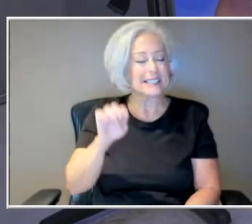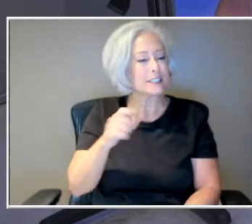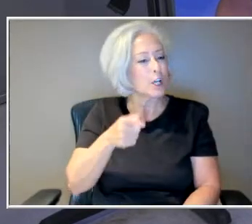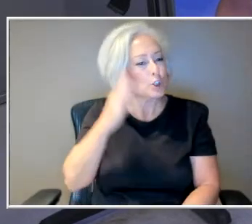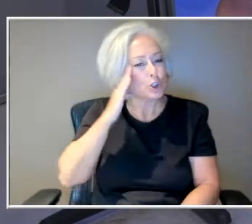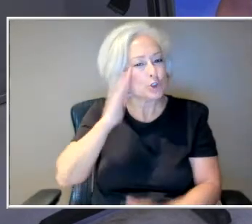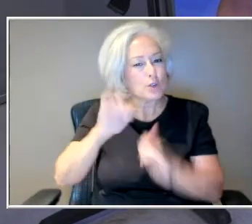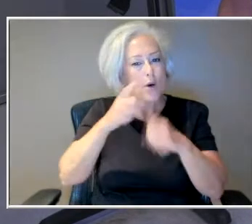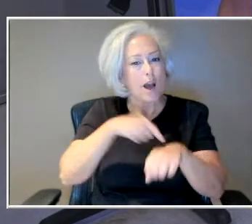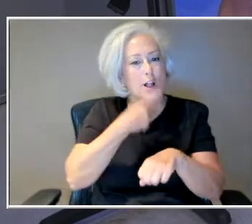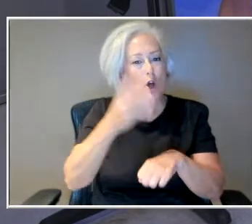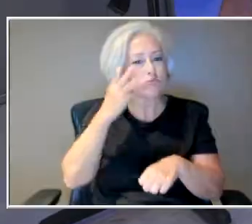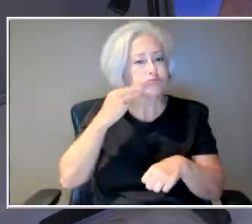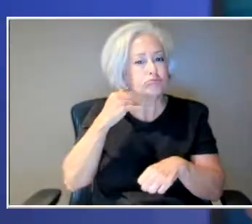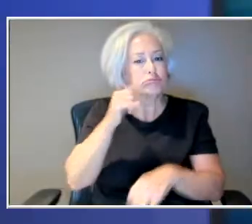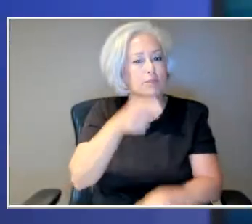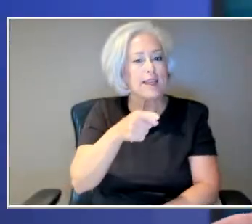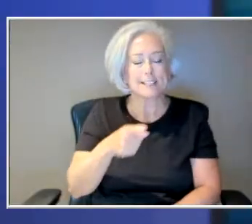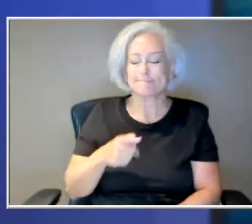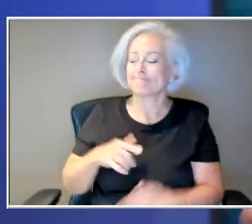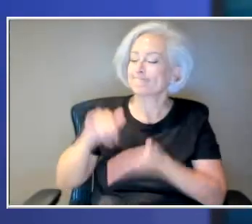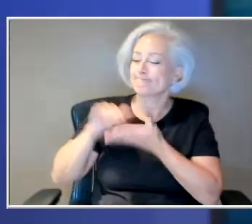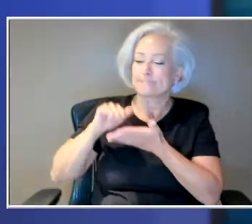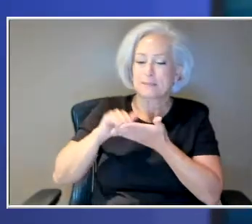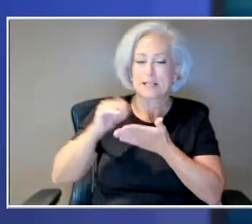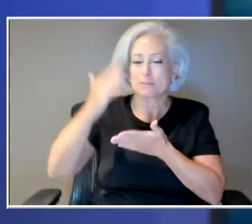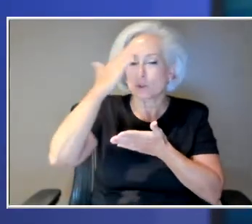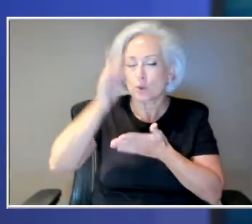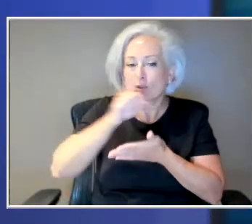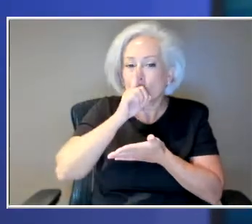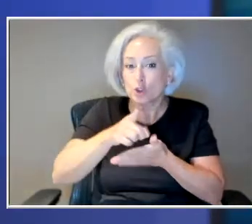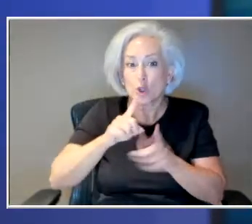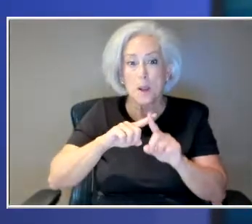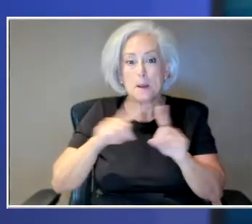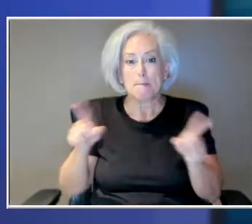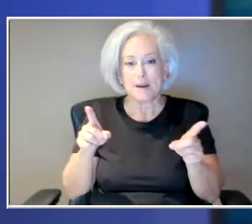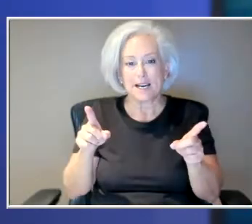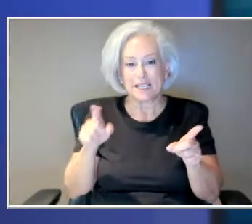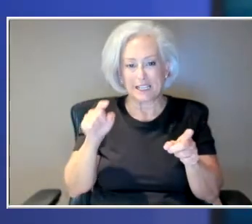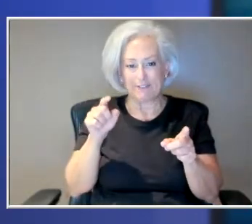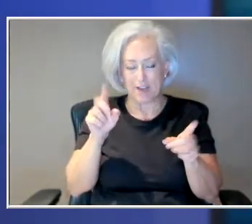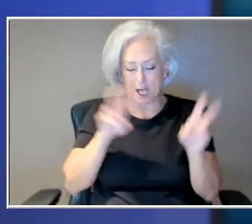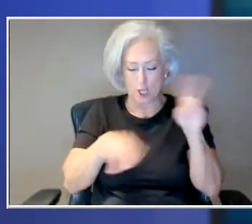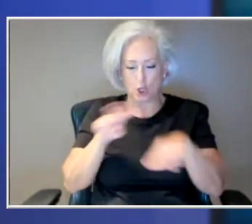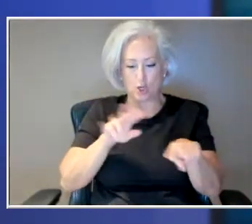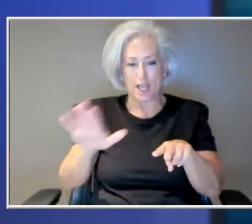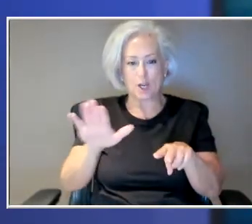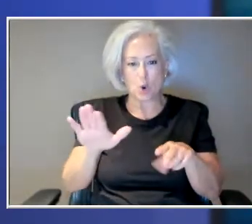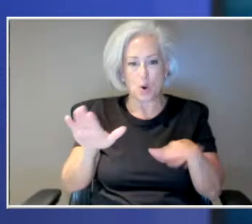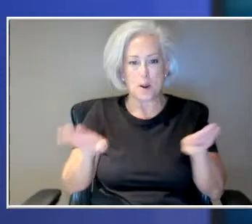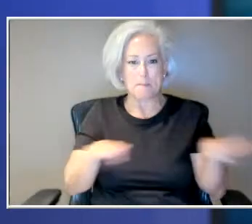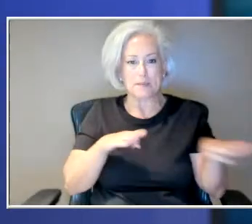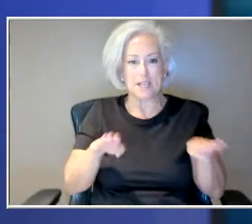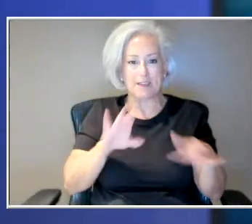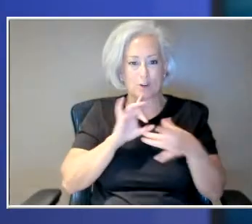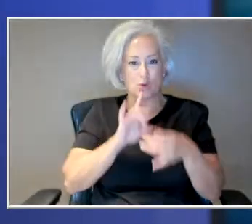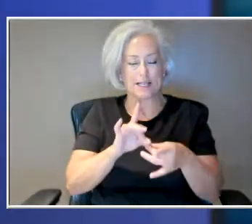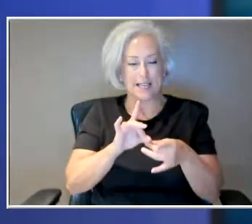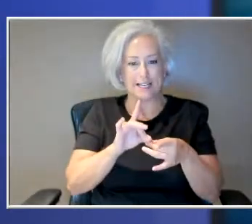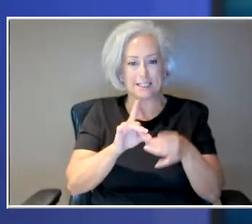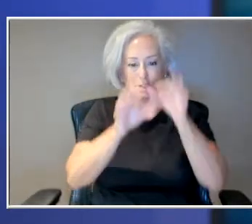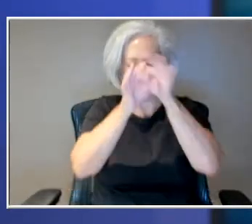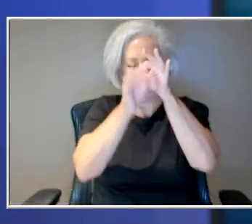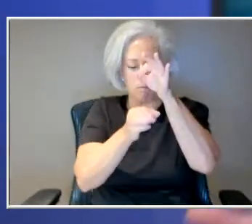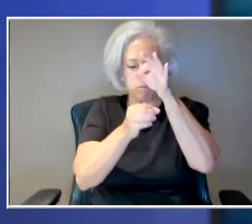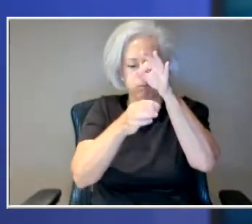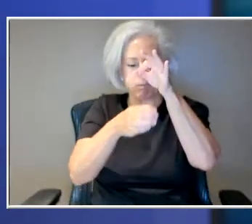saw her? It's impossible to know for sure, but if we extrapolate about the behavior of aneurysms, we have to assume that this thing has been there for a number